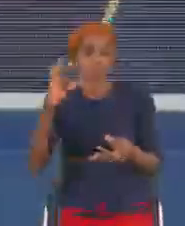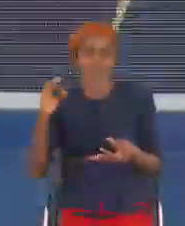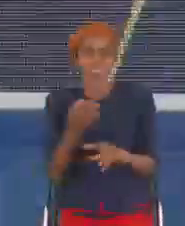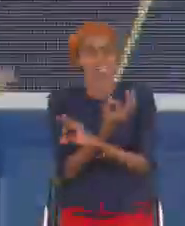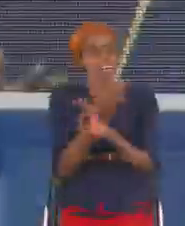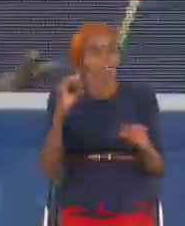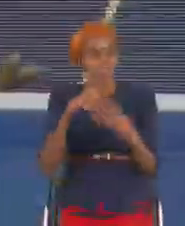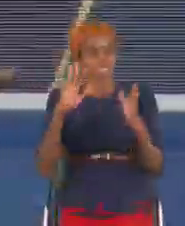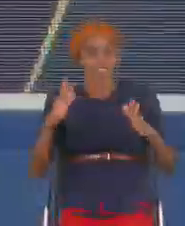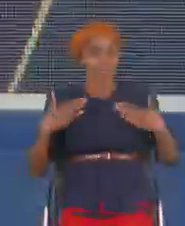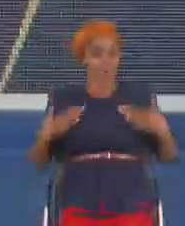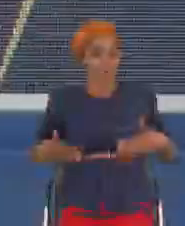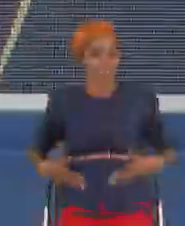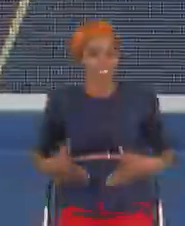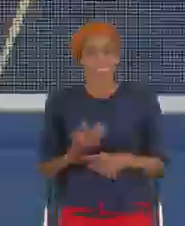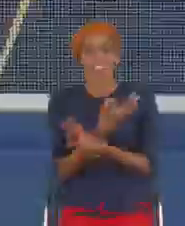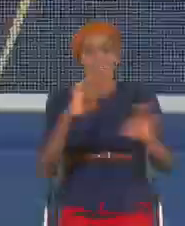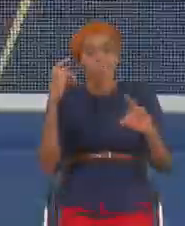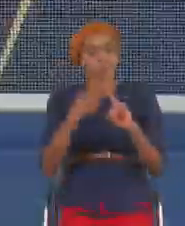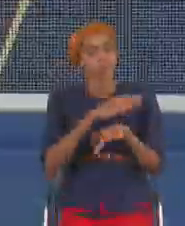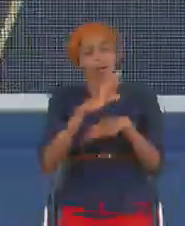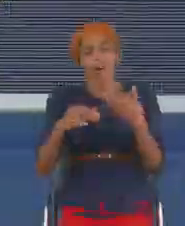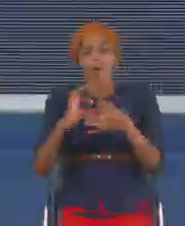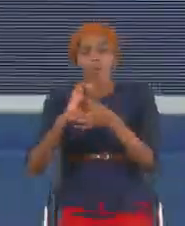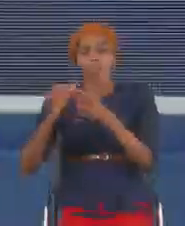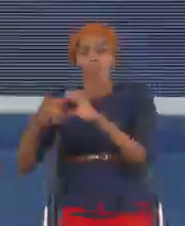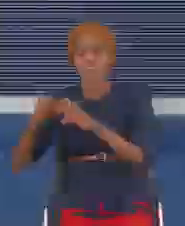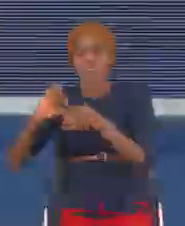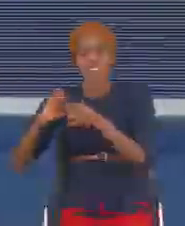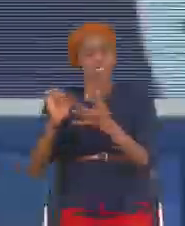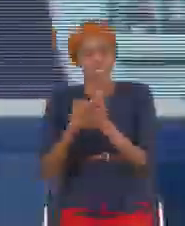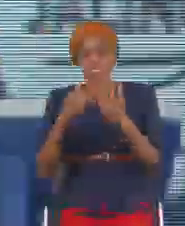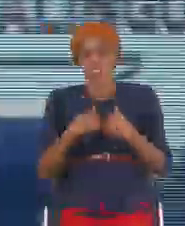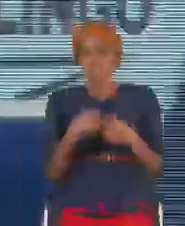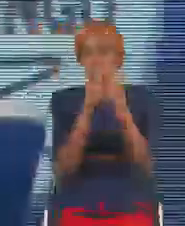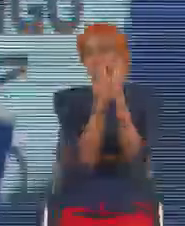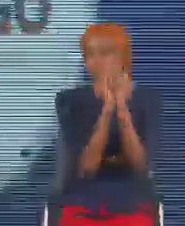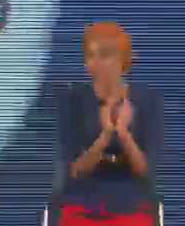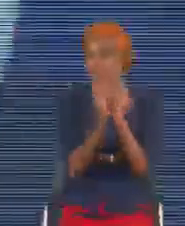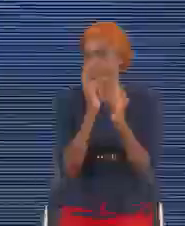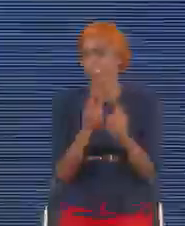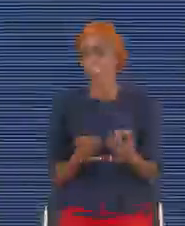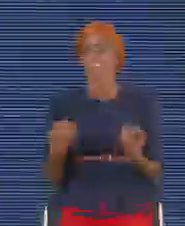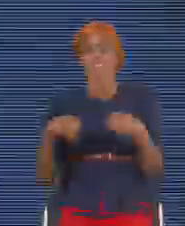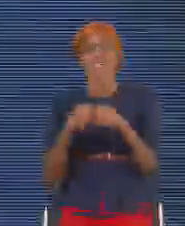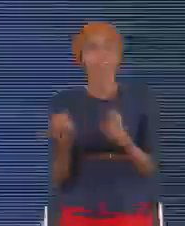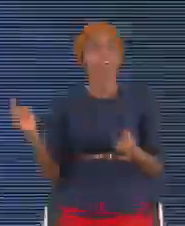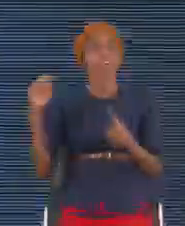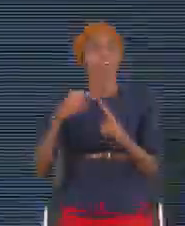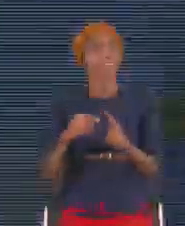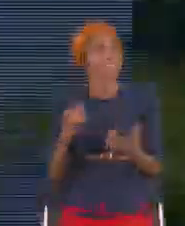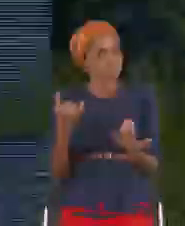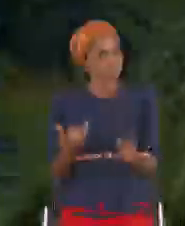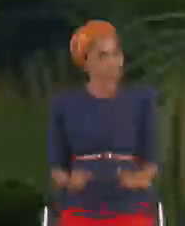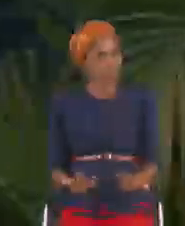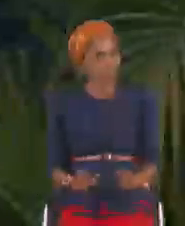body. Liberation from all the chains that have bound you, even until that until this